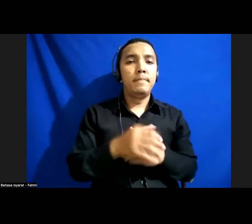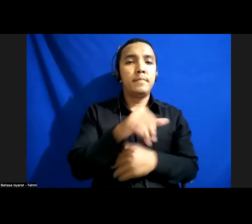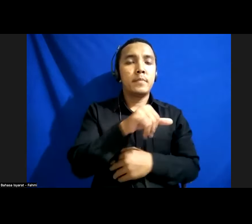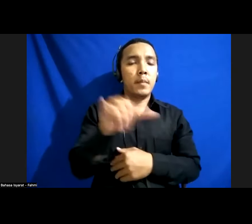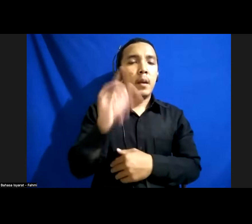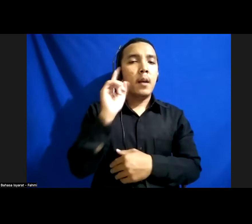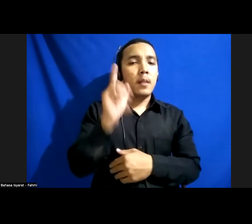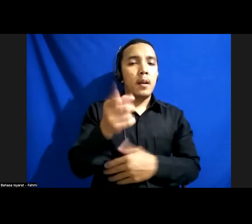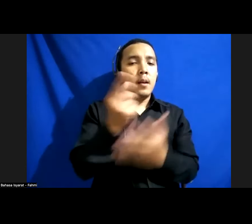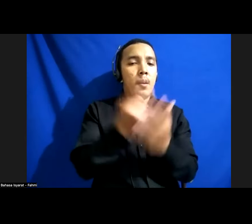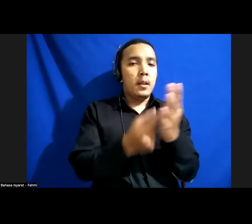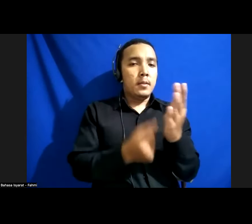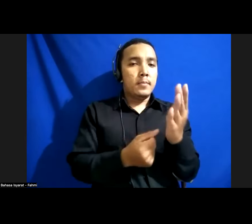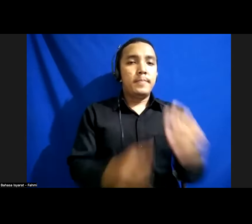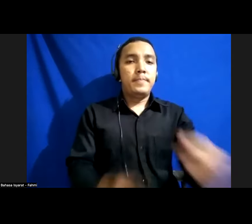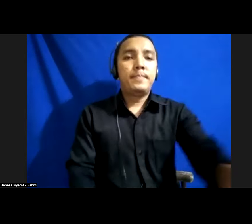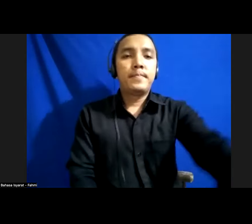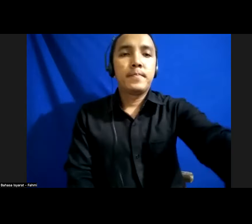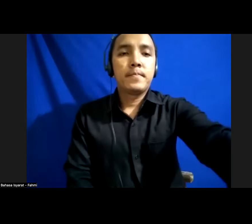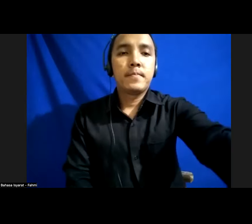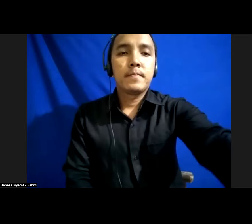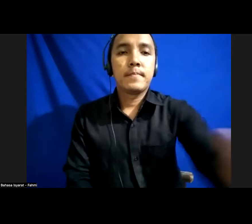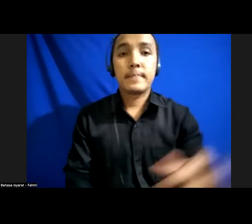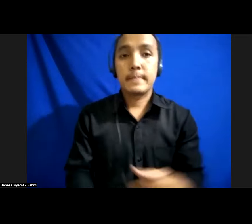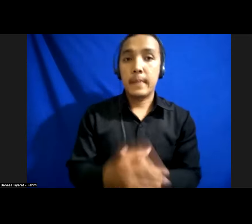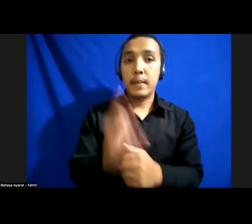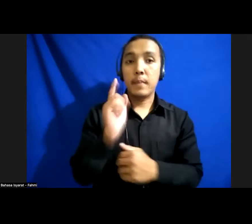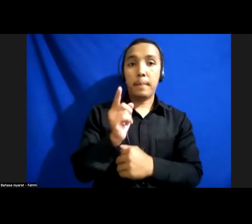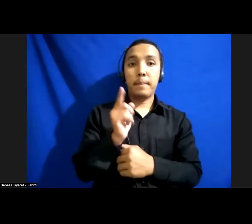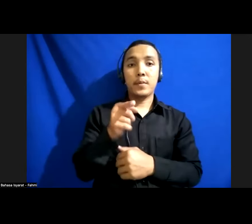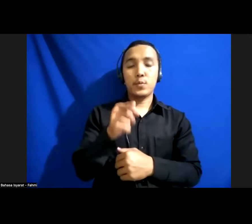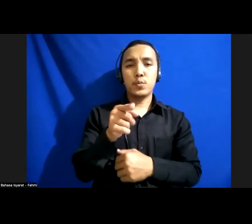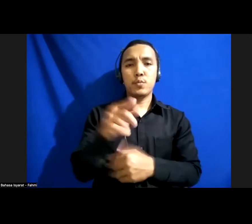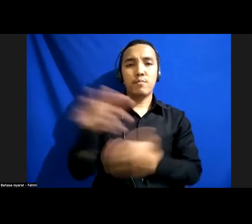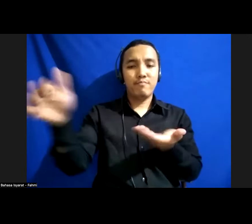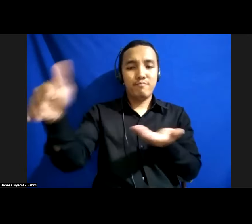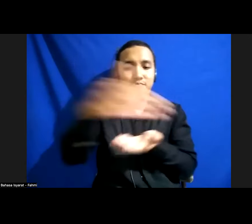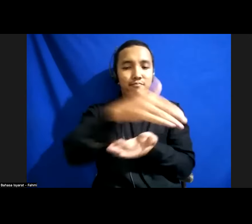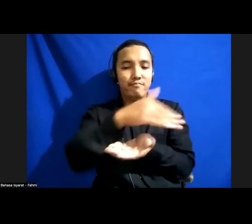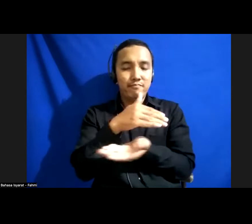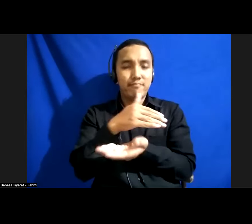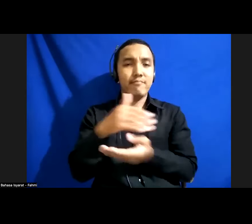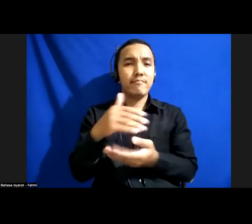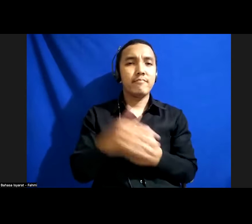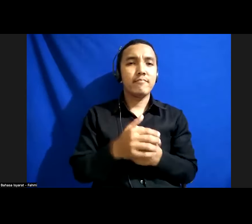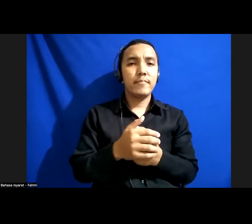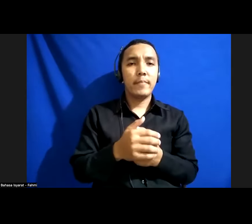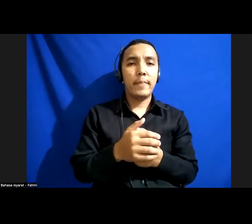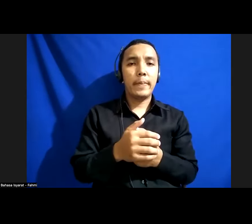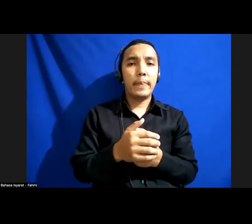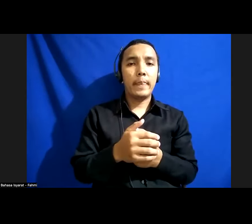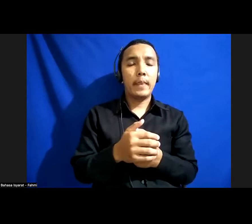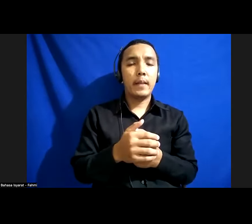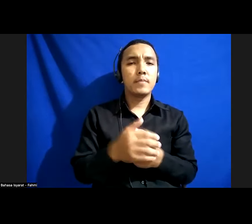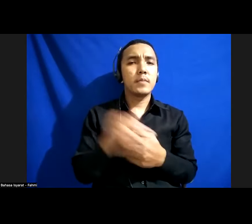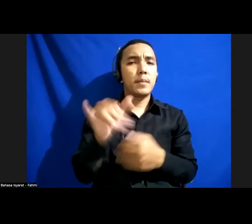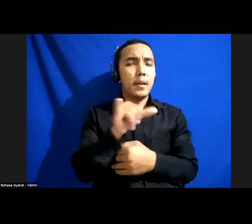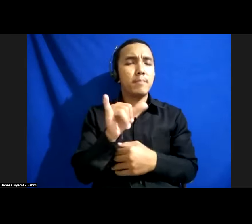budget allocation or finance. And for that, the innovative participatory data collection and its implementation